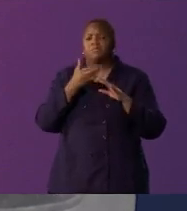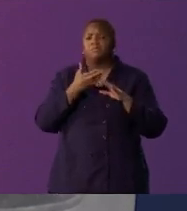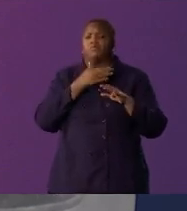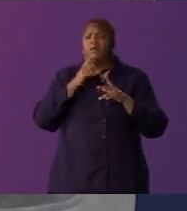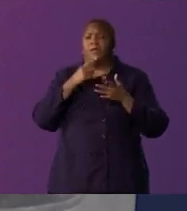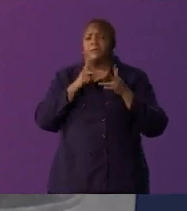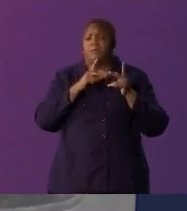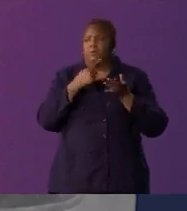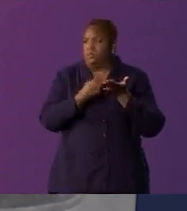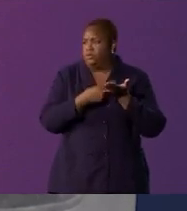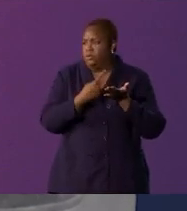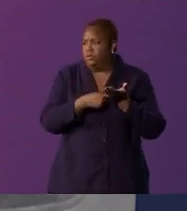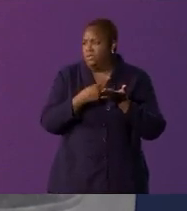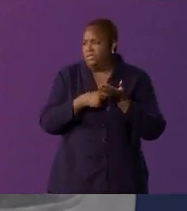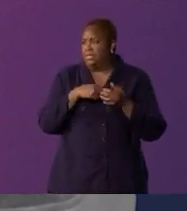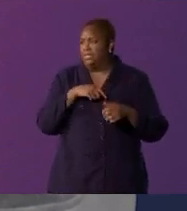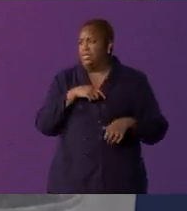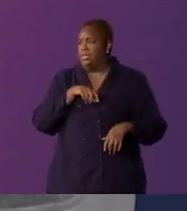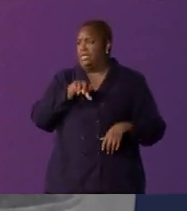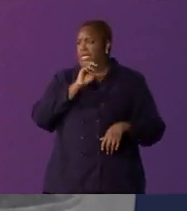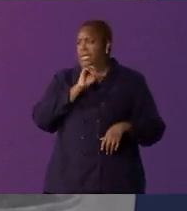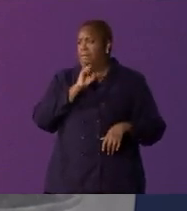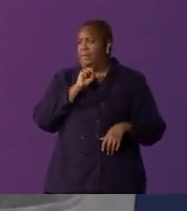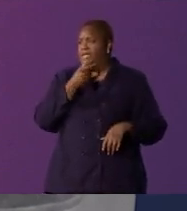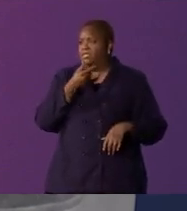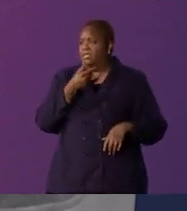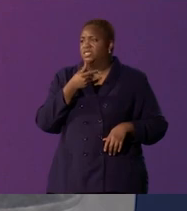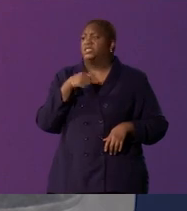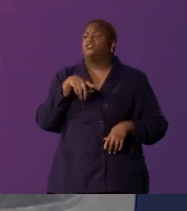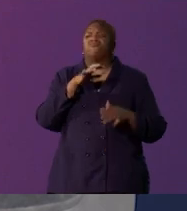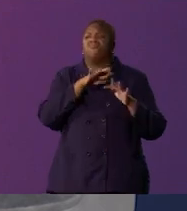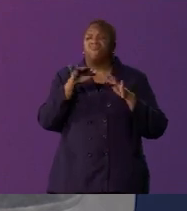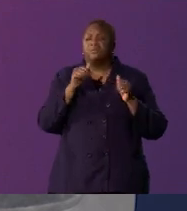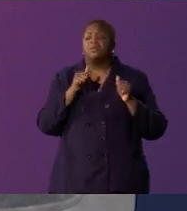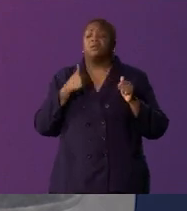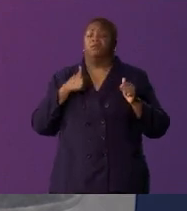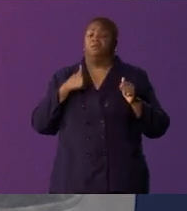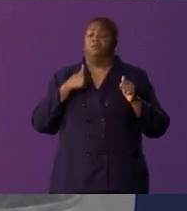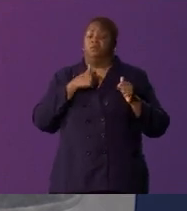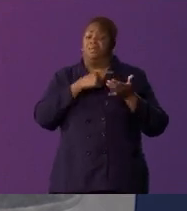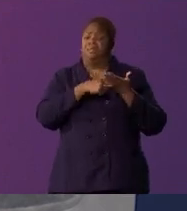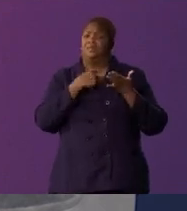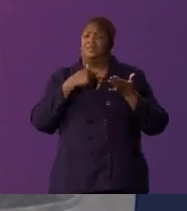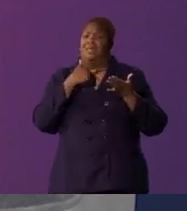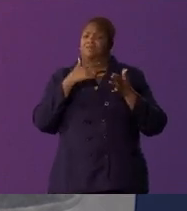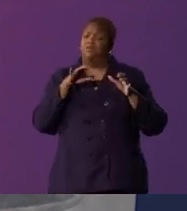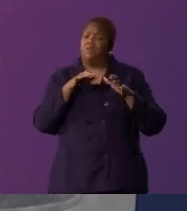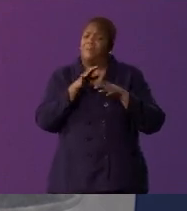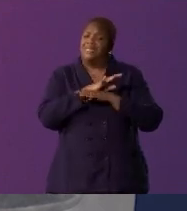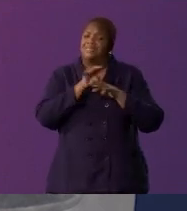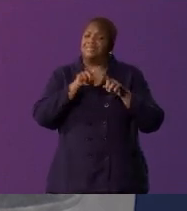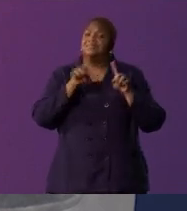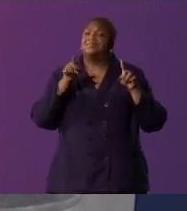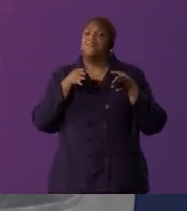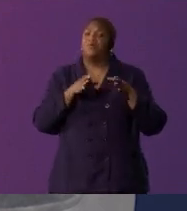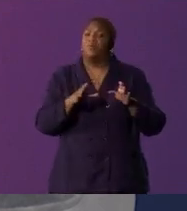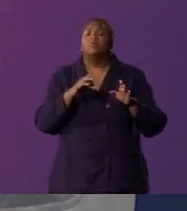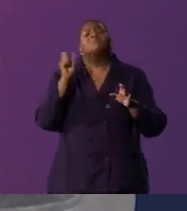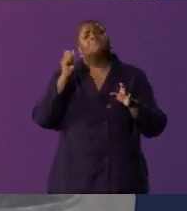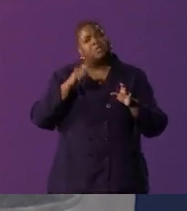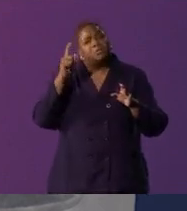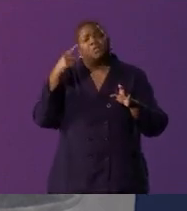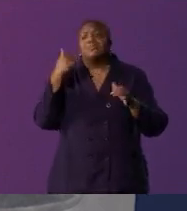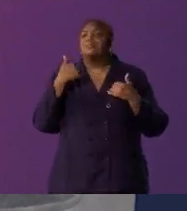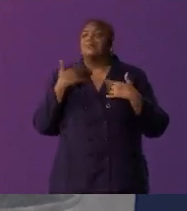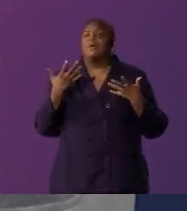sort. So I just looked at the trends in the future and said, we've got to do business a different way. Yes, we've always got to deliver performance.